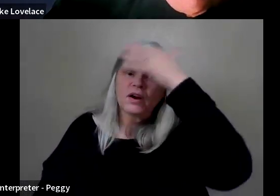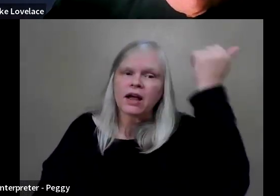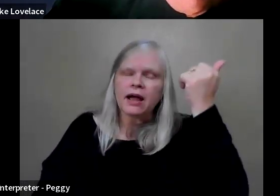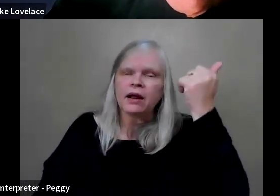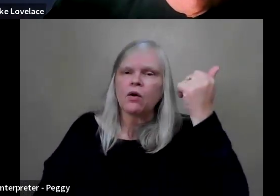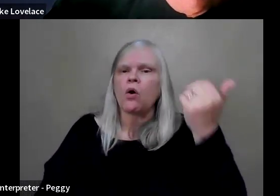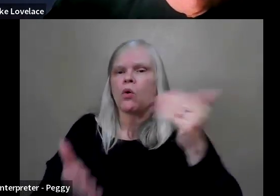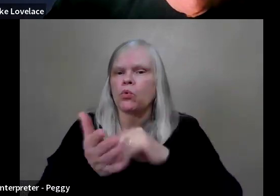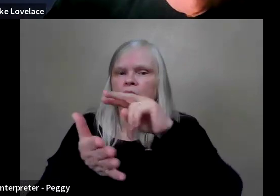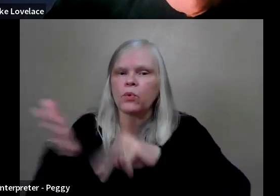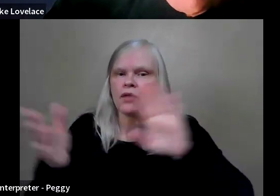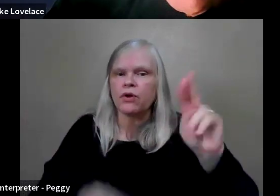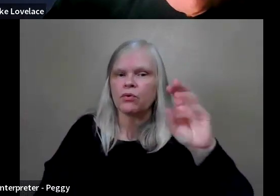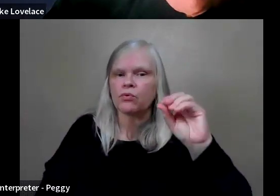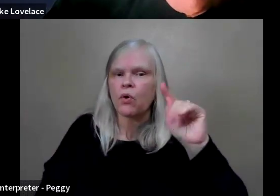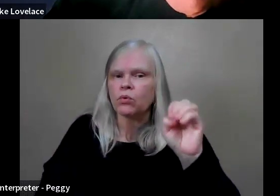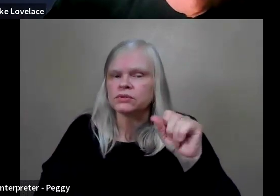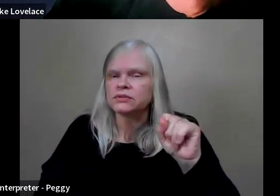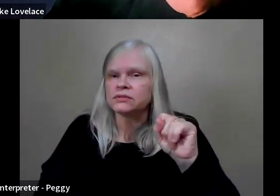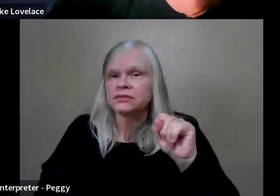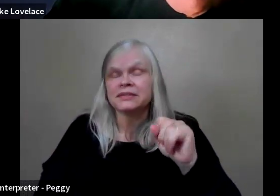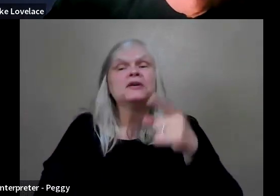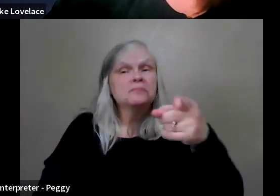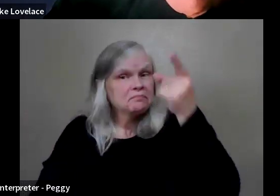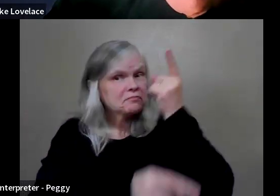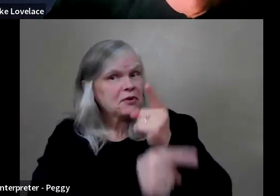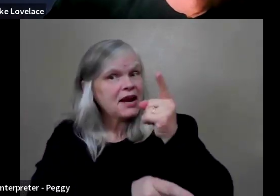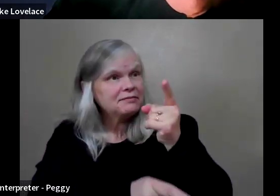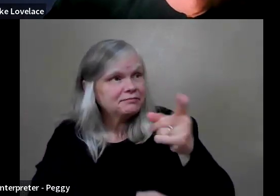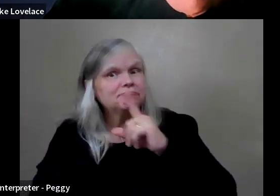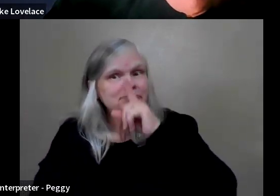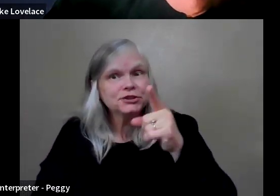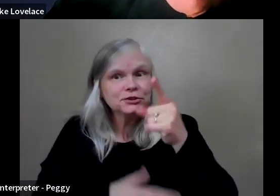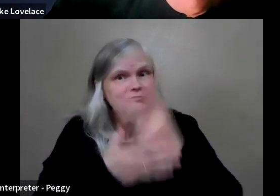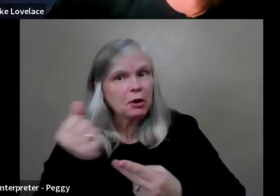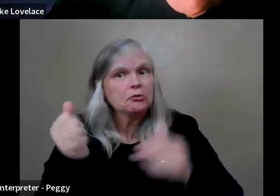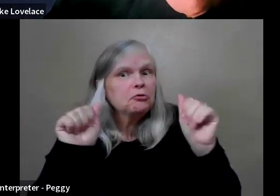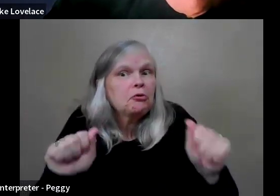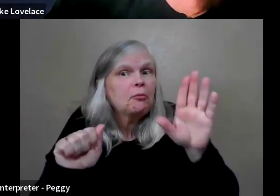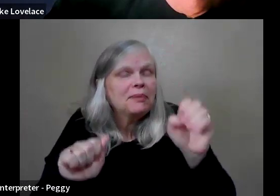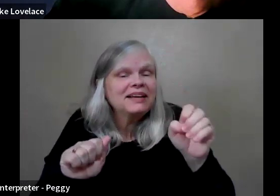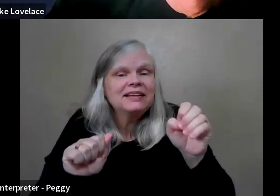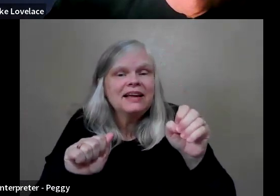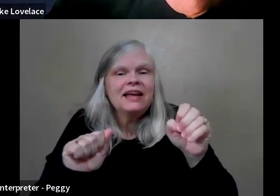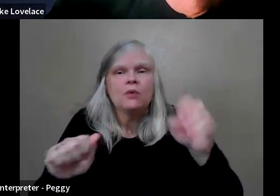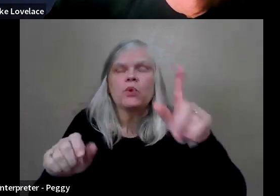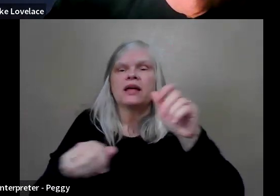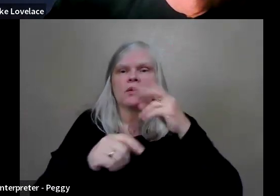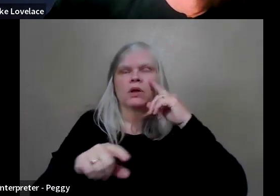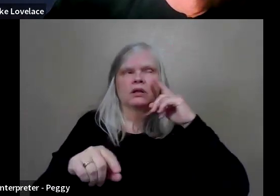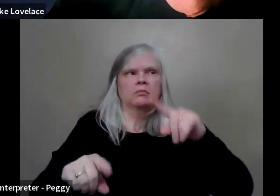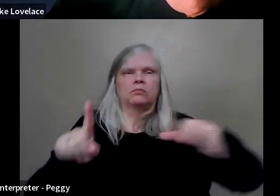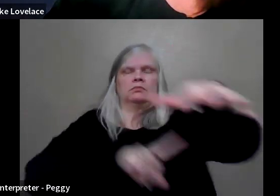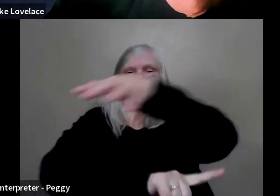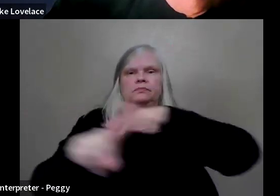their notes. Yeah, so I think both of those could definitely be true. Given those visual and spatial changes, they